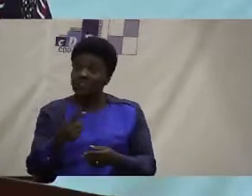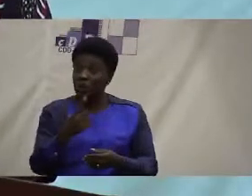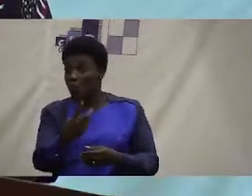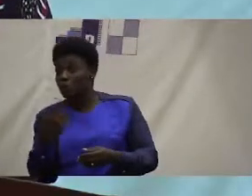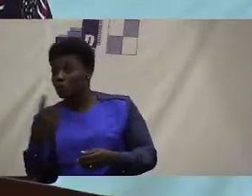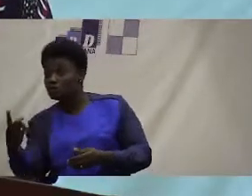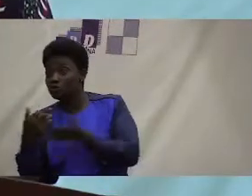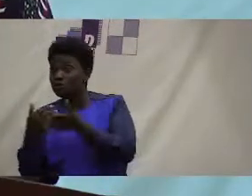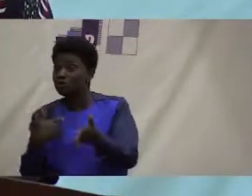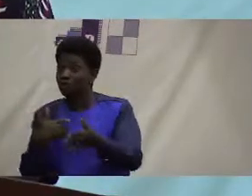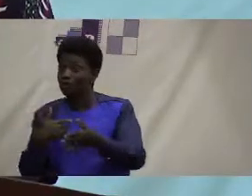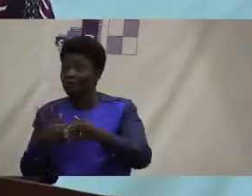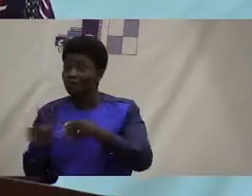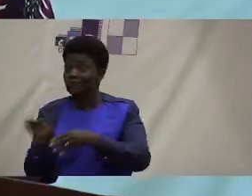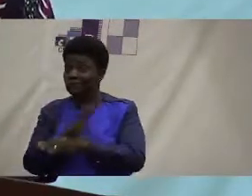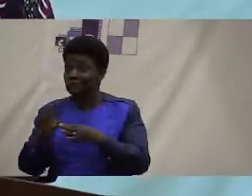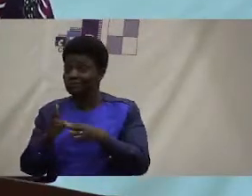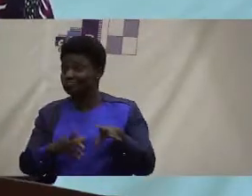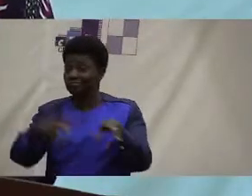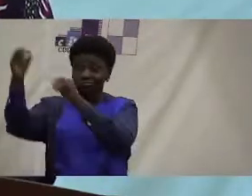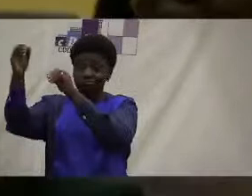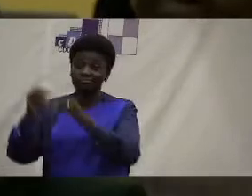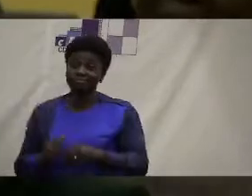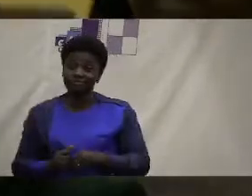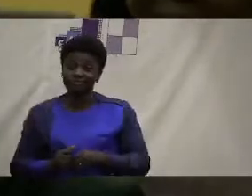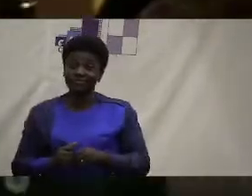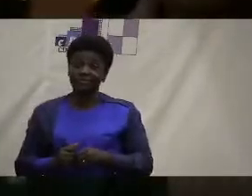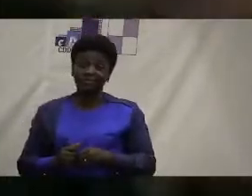busy schedule takes him away.